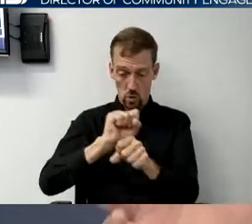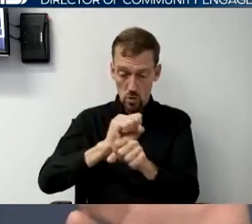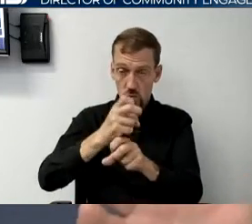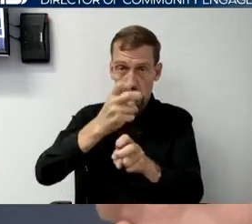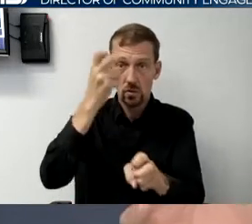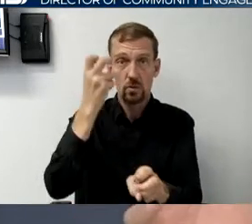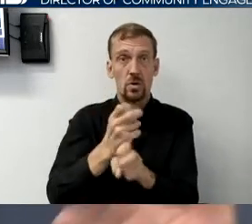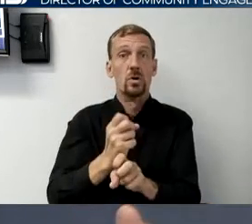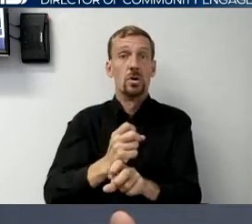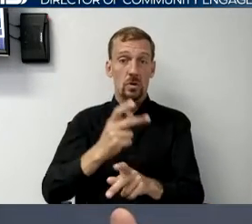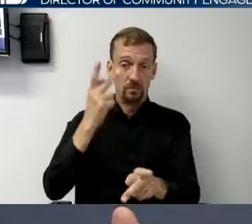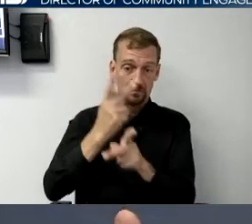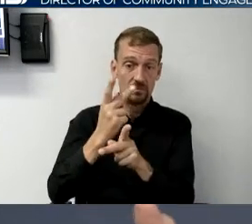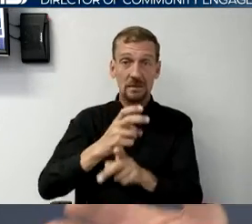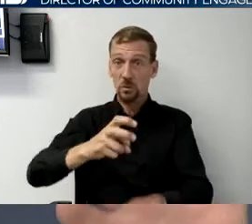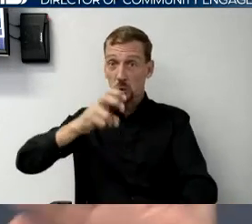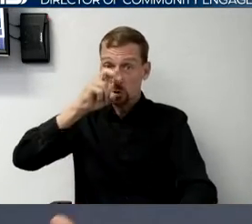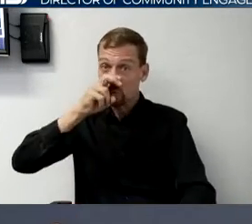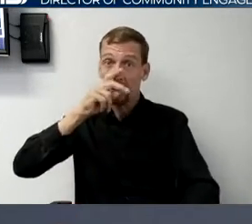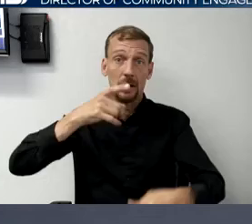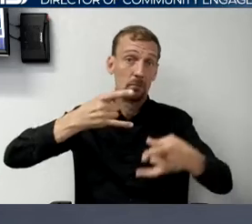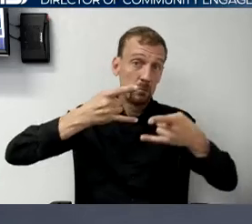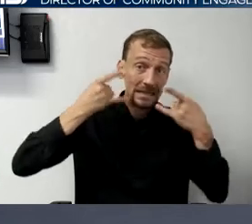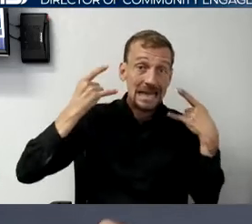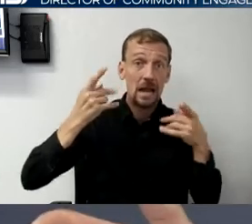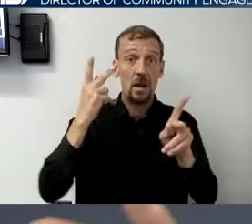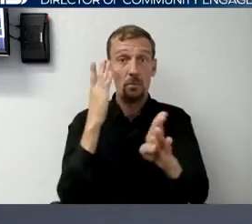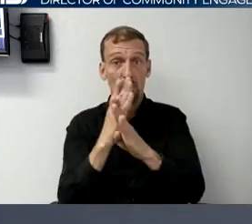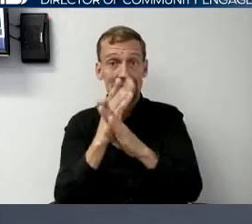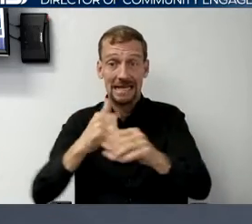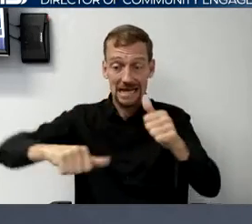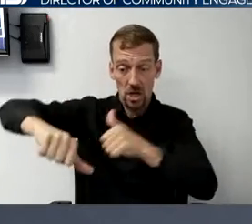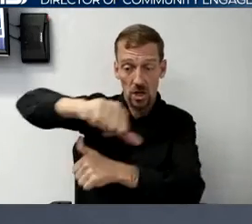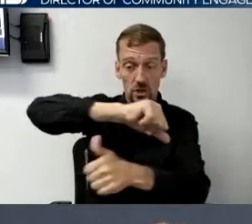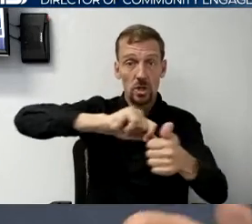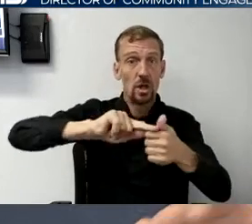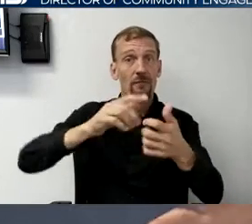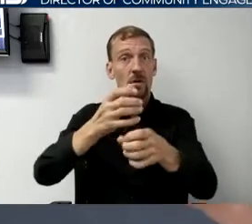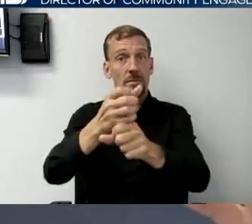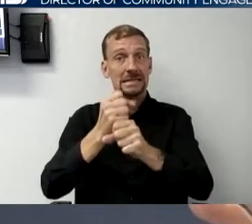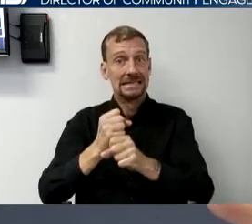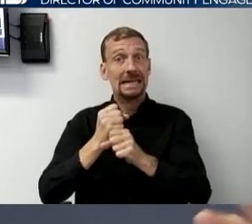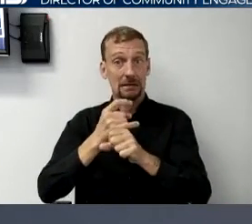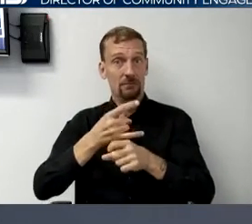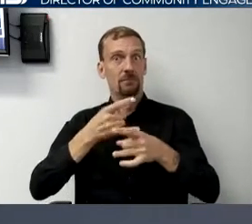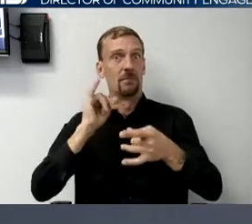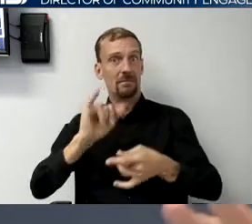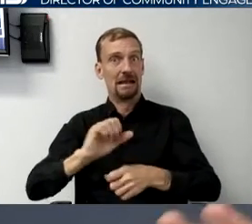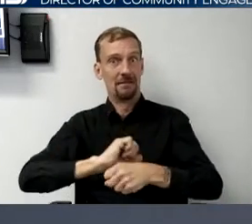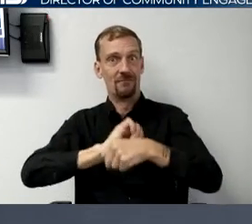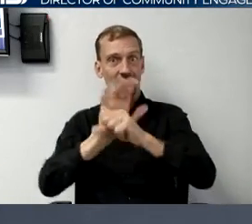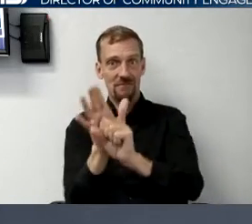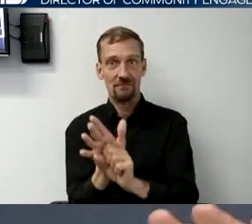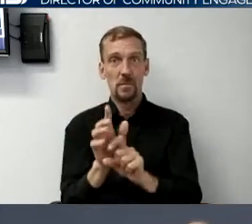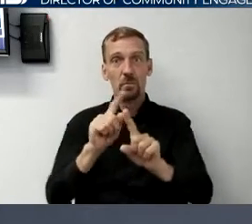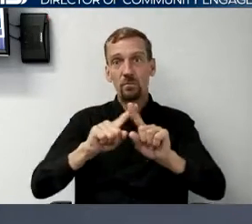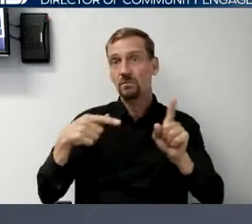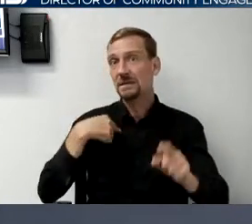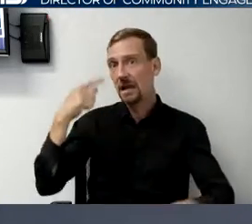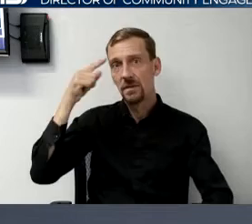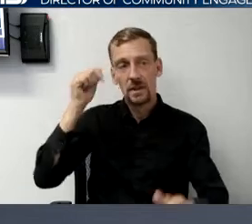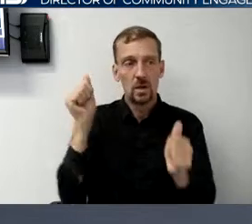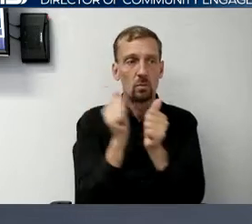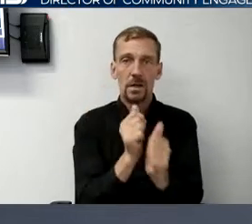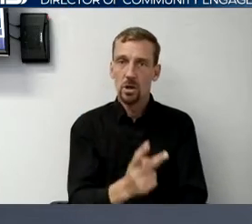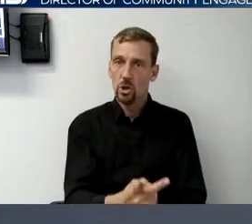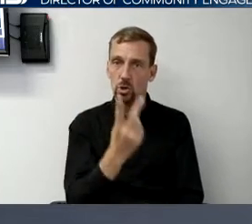in doing all the things that we should do, protecting one another from getting the virus. And I think in combination of those